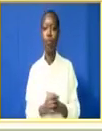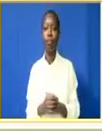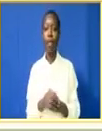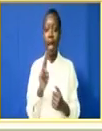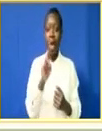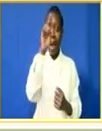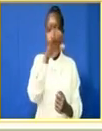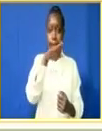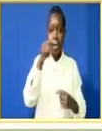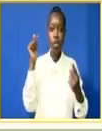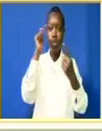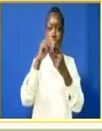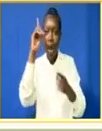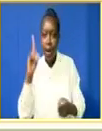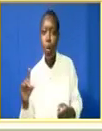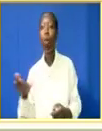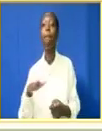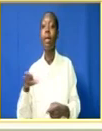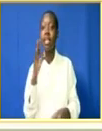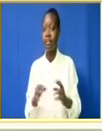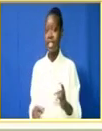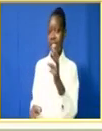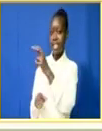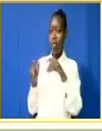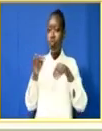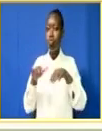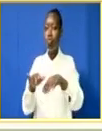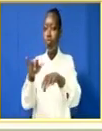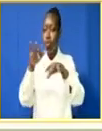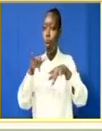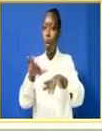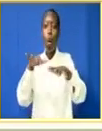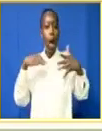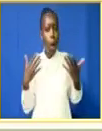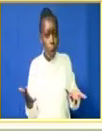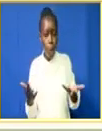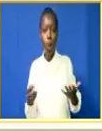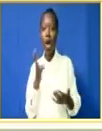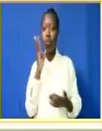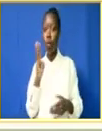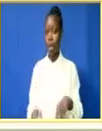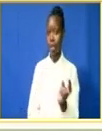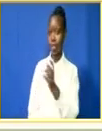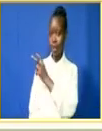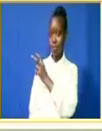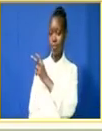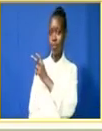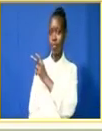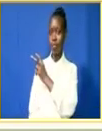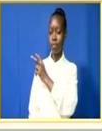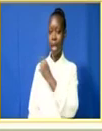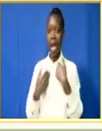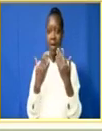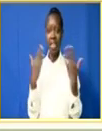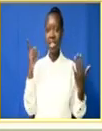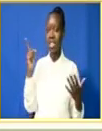you look at the way it is flowing, mm. the water is flowing. If you downwards. Can follow. Yes. That is where we have the particles.